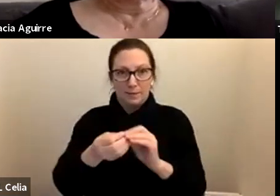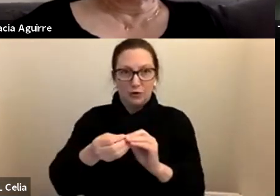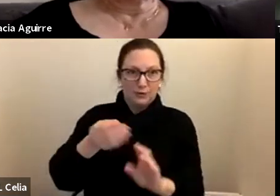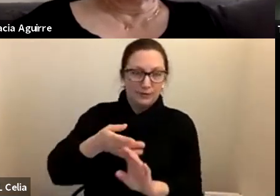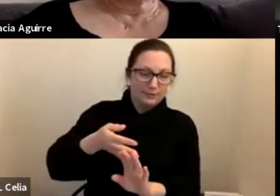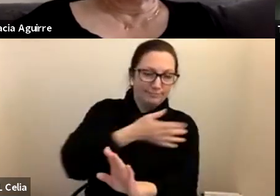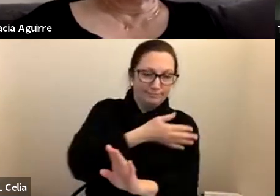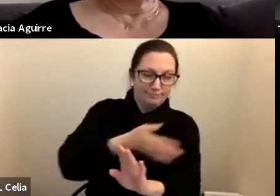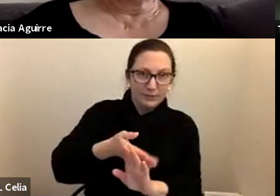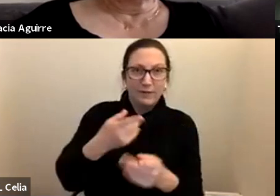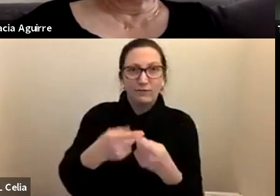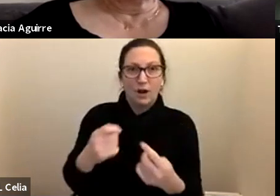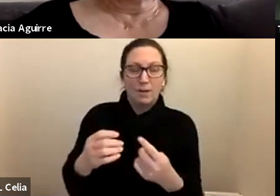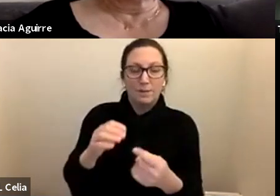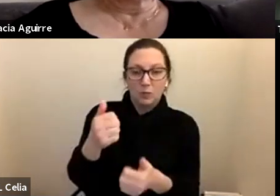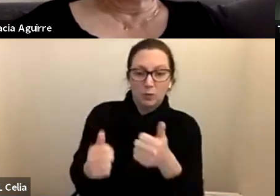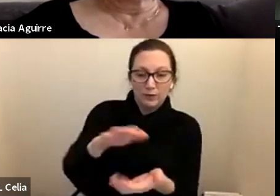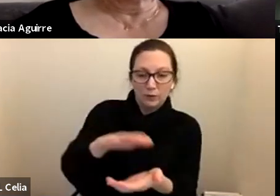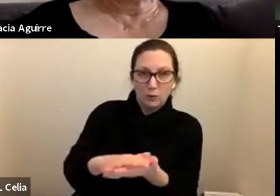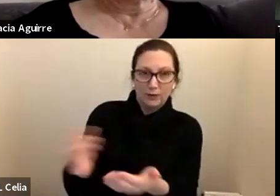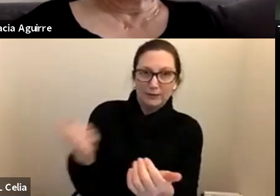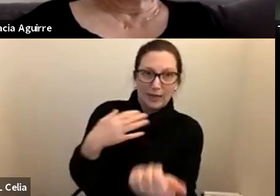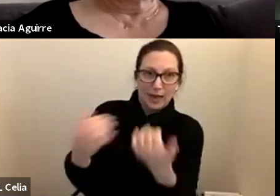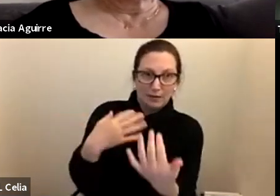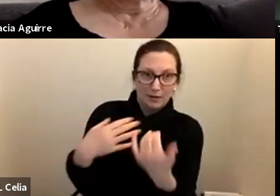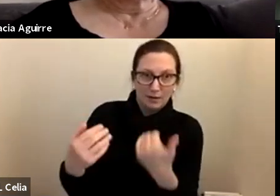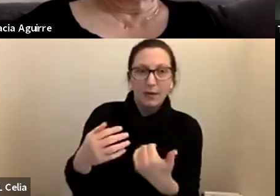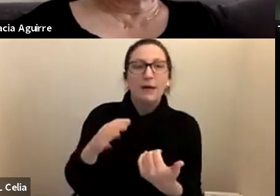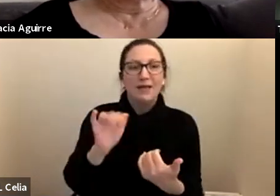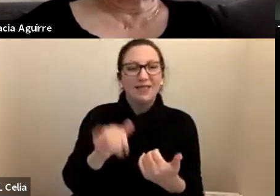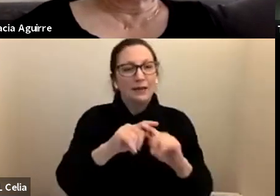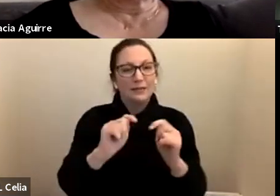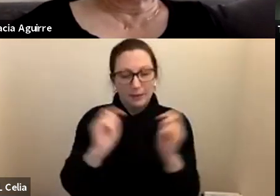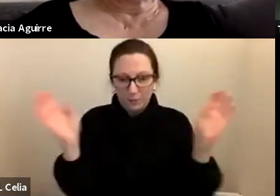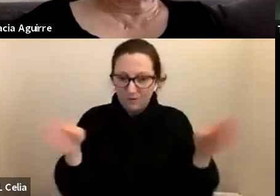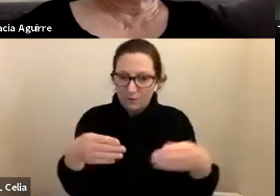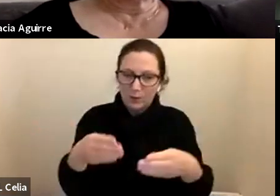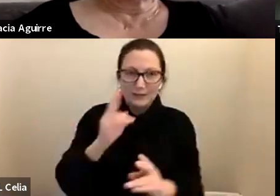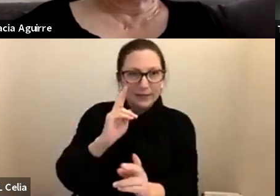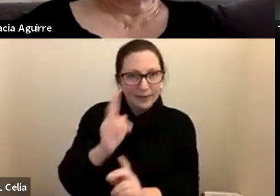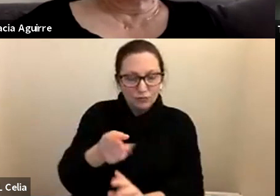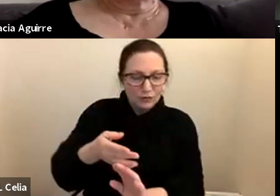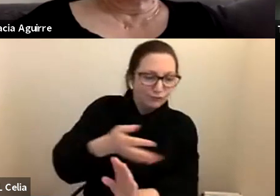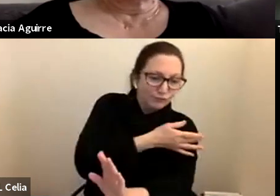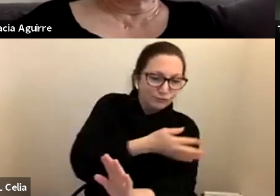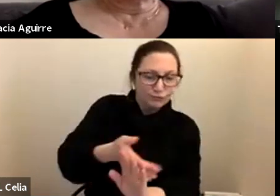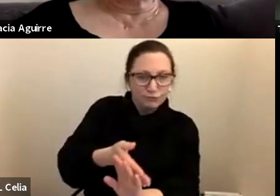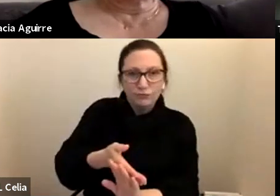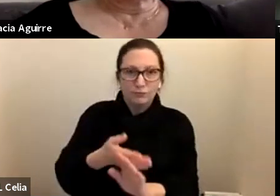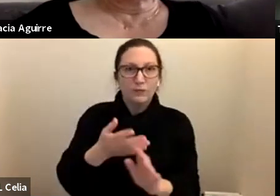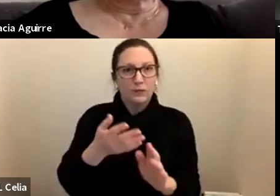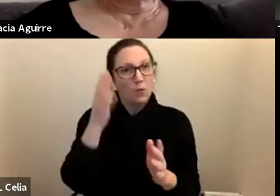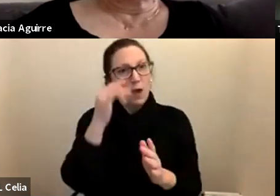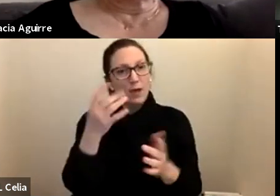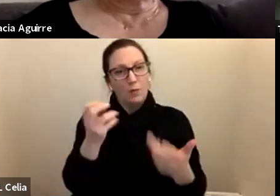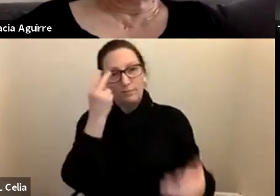sending schools, et cetera. And so that team engages in a lot of historical analysis in terms of trying to predict yield, in addition